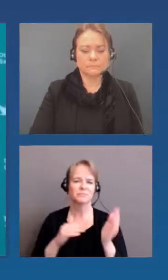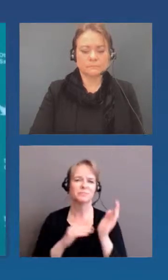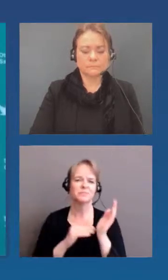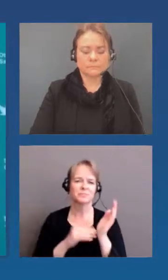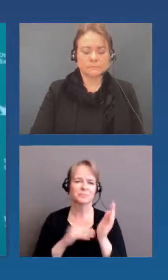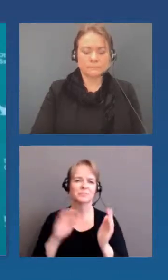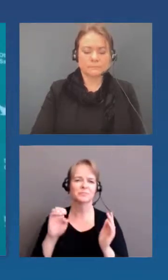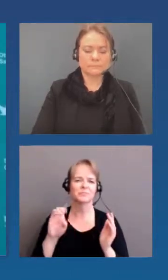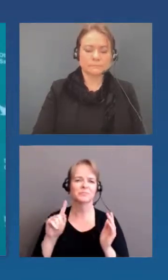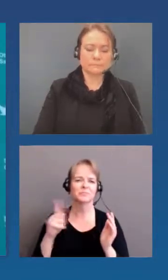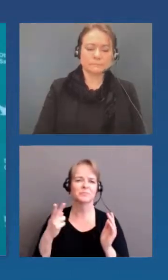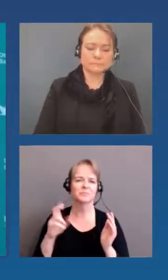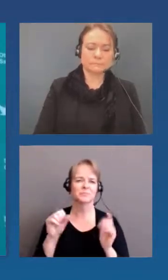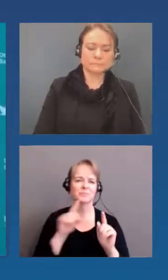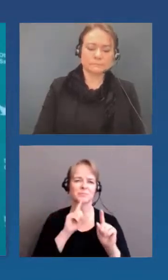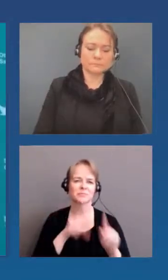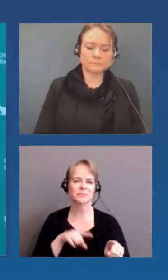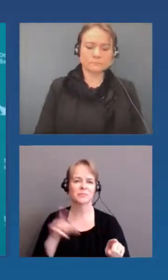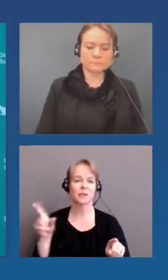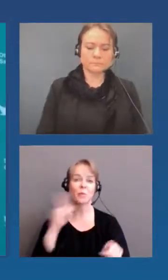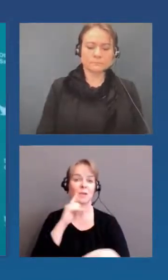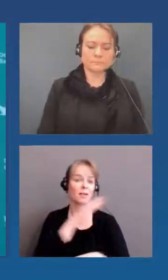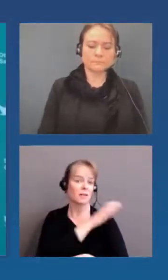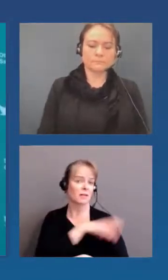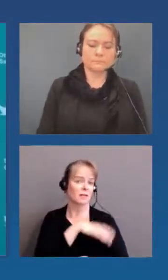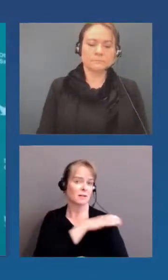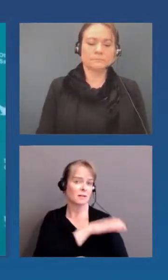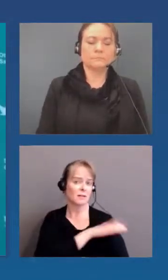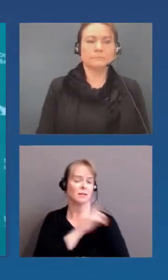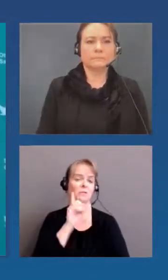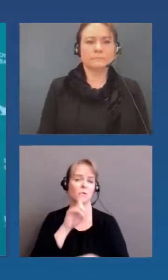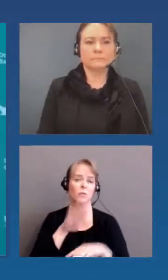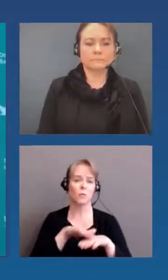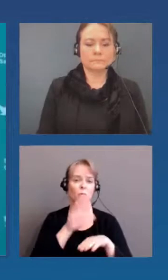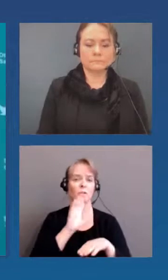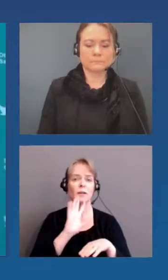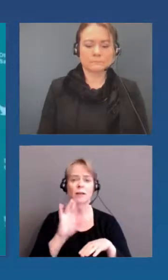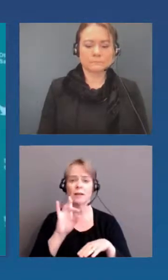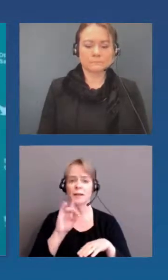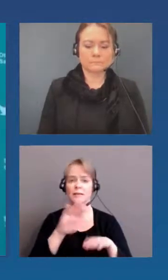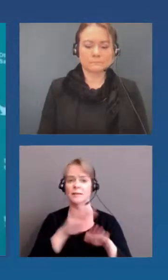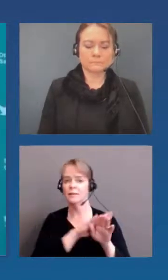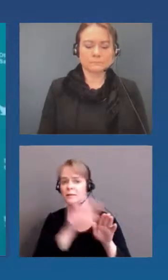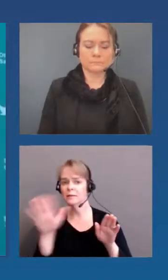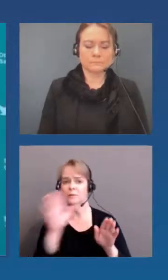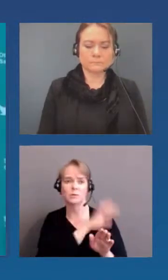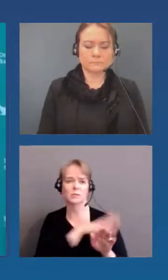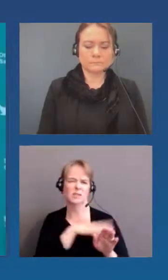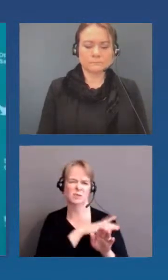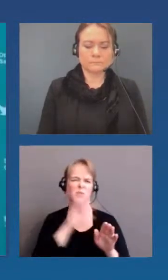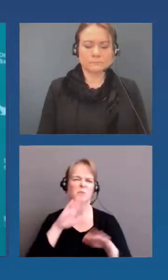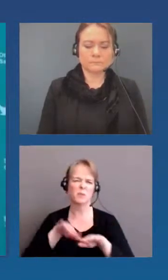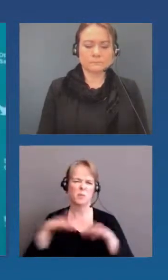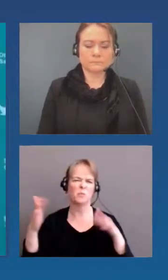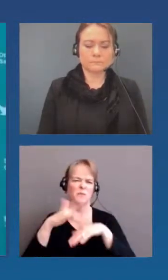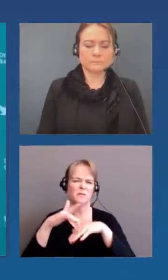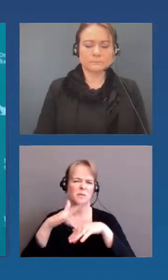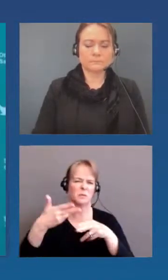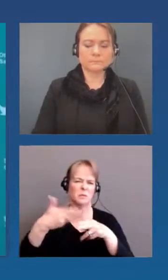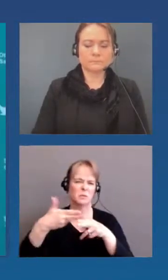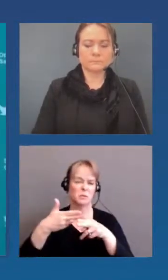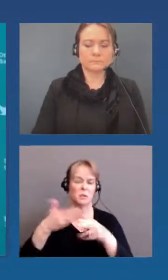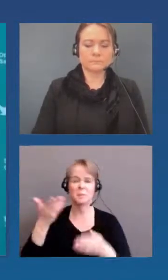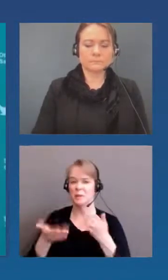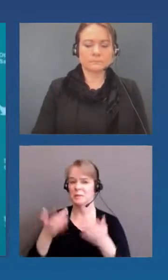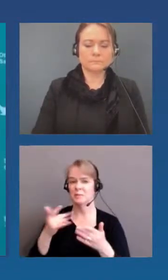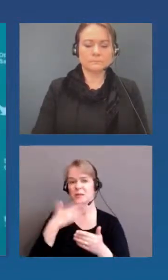Well, the clinics for anyone in the whole city over 80 will be open very soon. So if it's easier for the couple to come once to